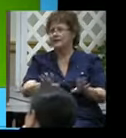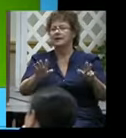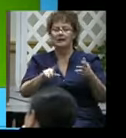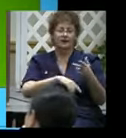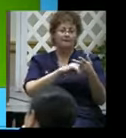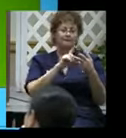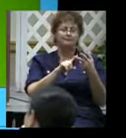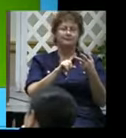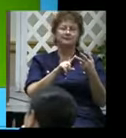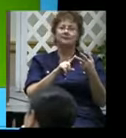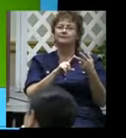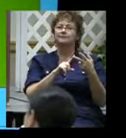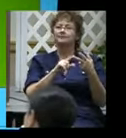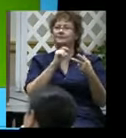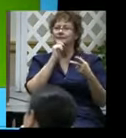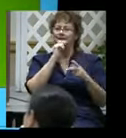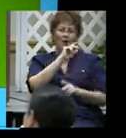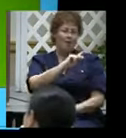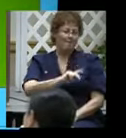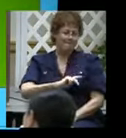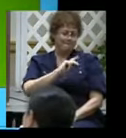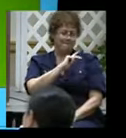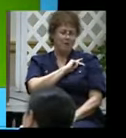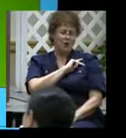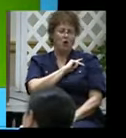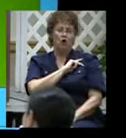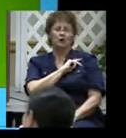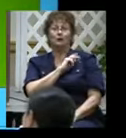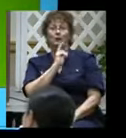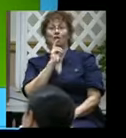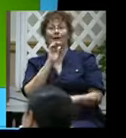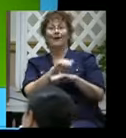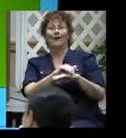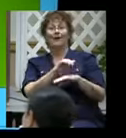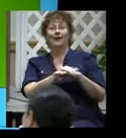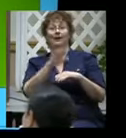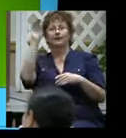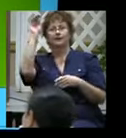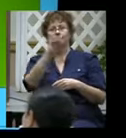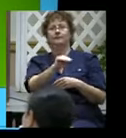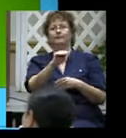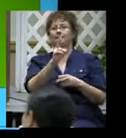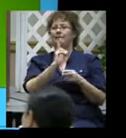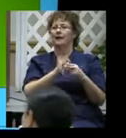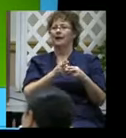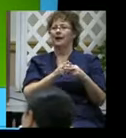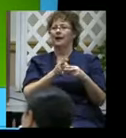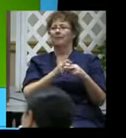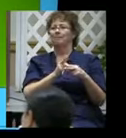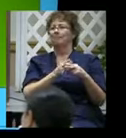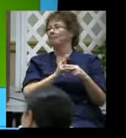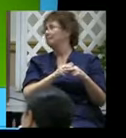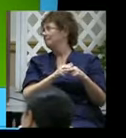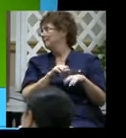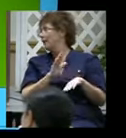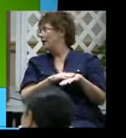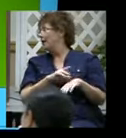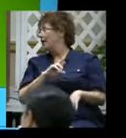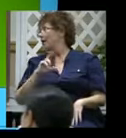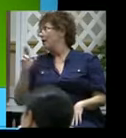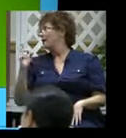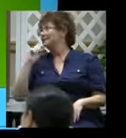also not making it as personalized. In the English, you're going to have a name that drops in there based on whatever data you've connected to. But on the right,